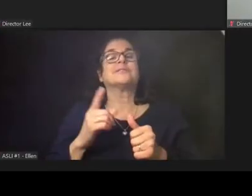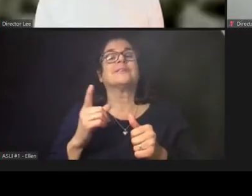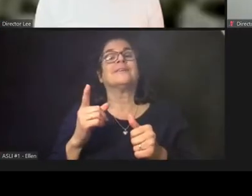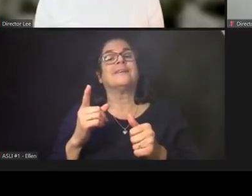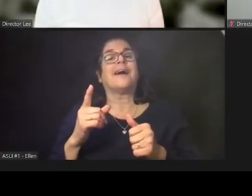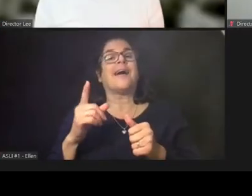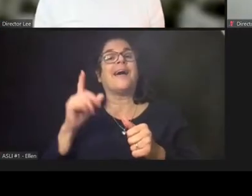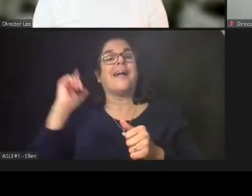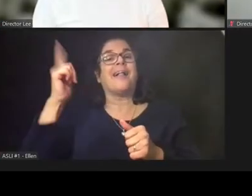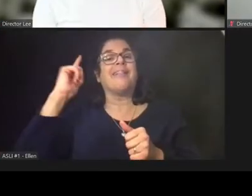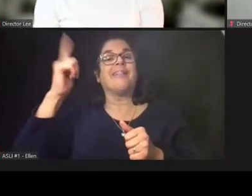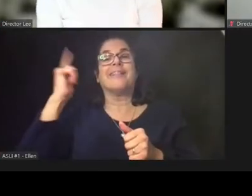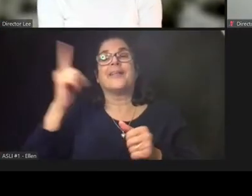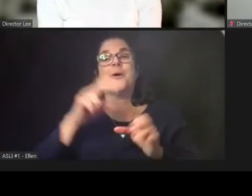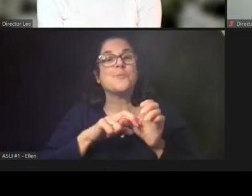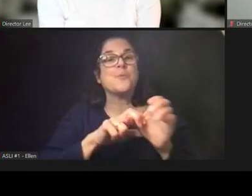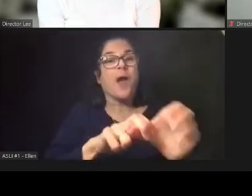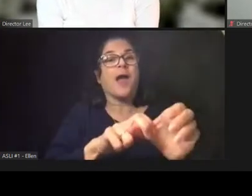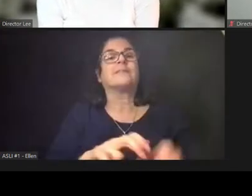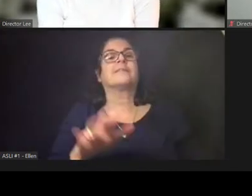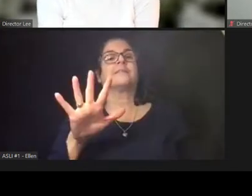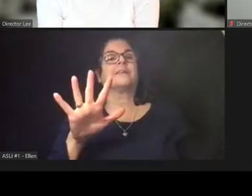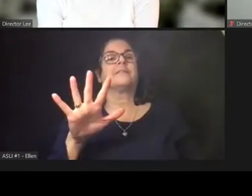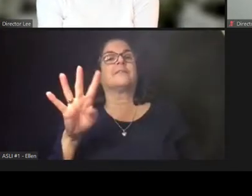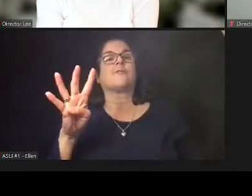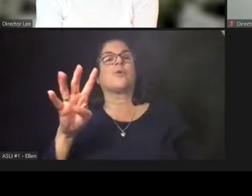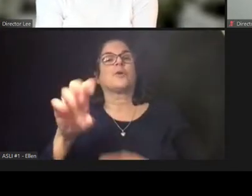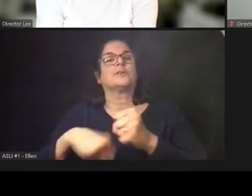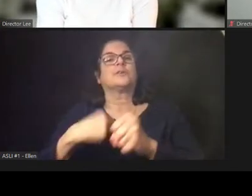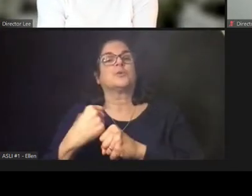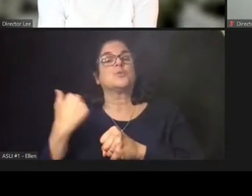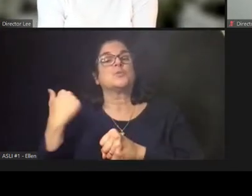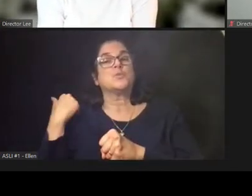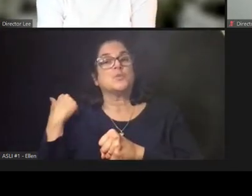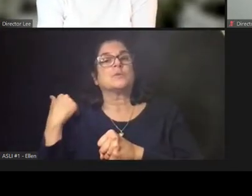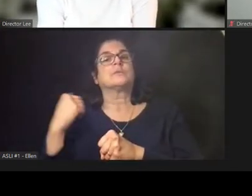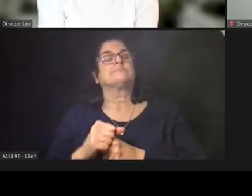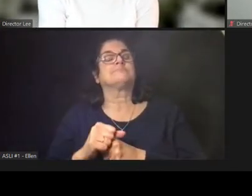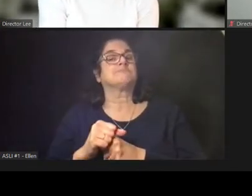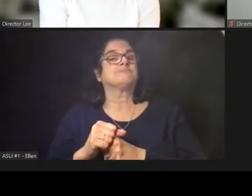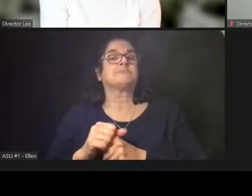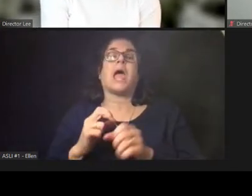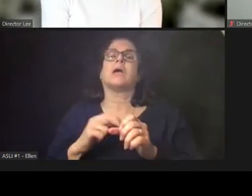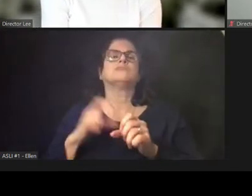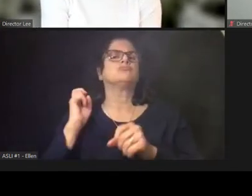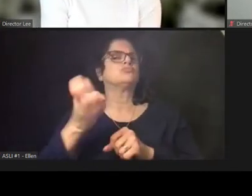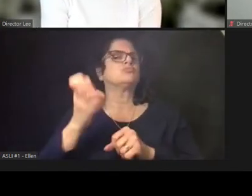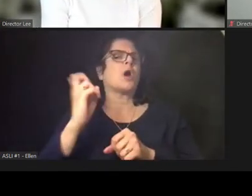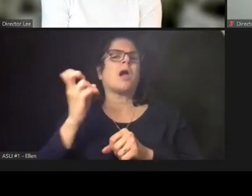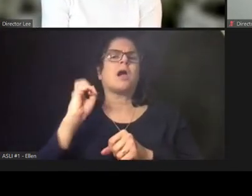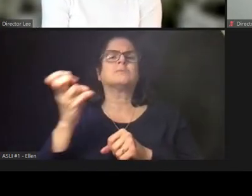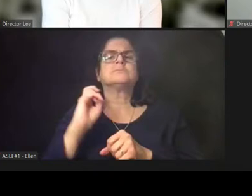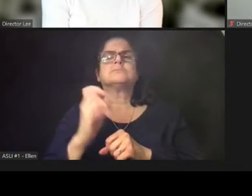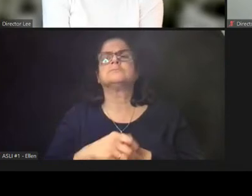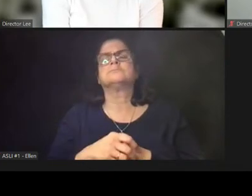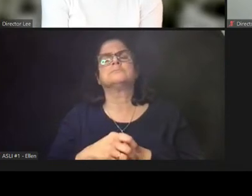ago. And for 54 years, I have been an avid rider, way before I ever worked